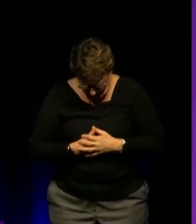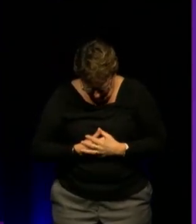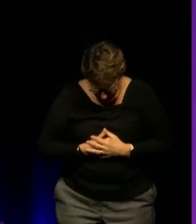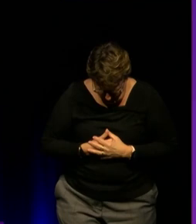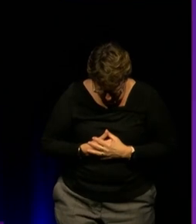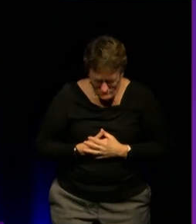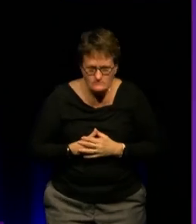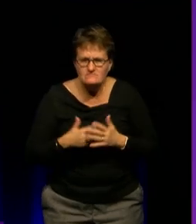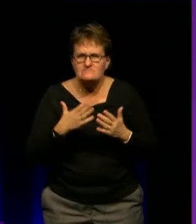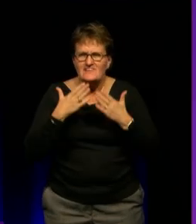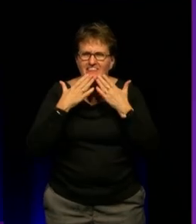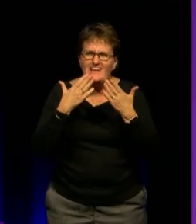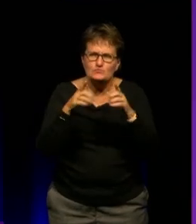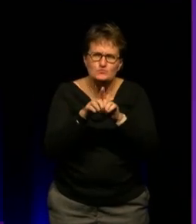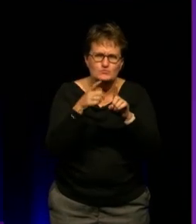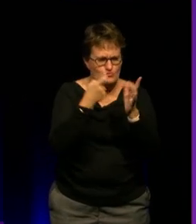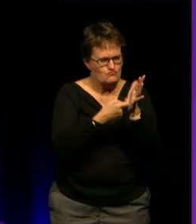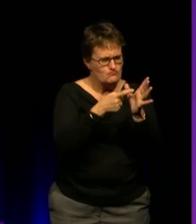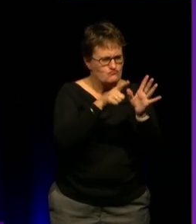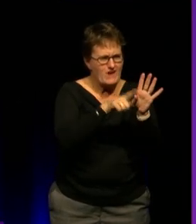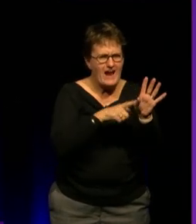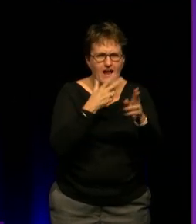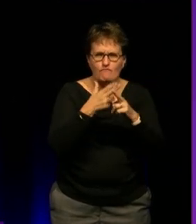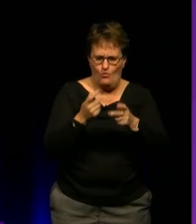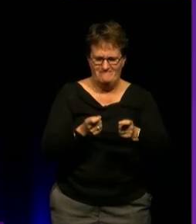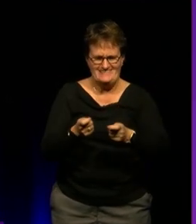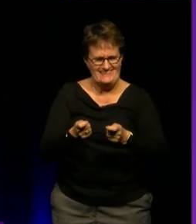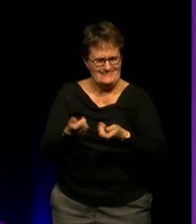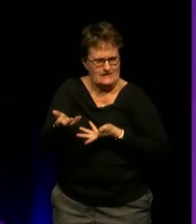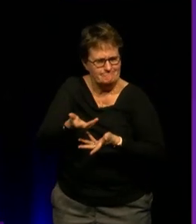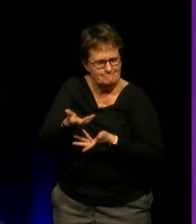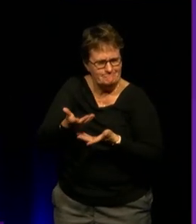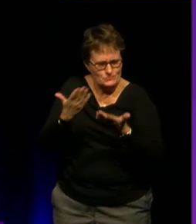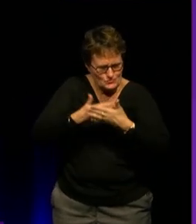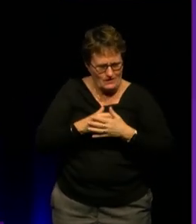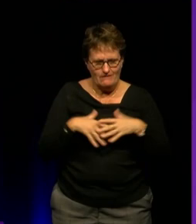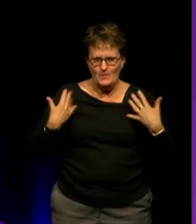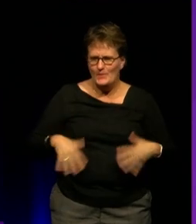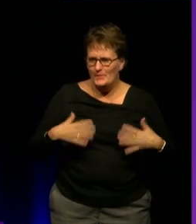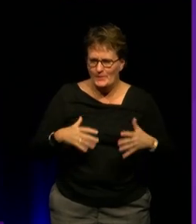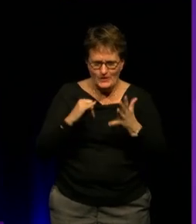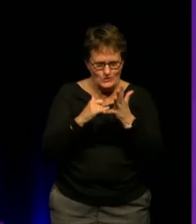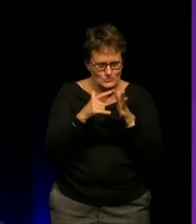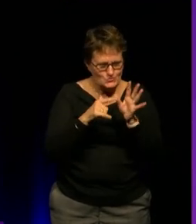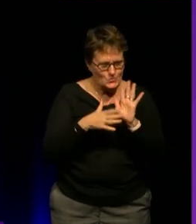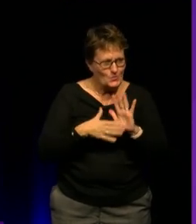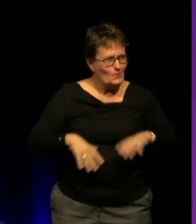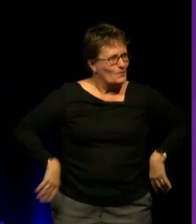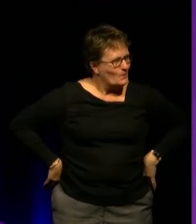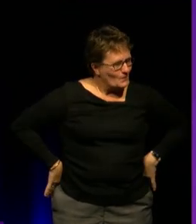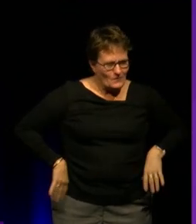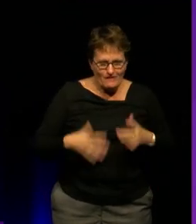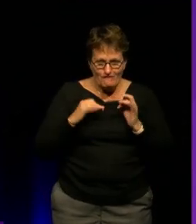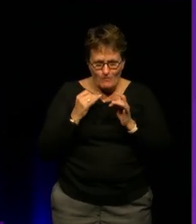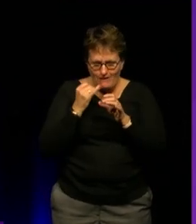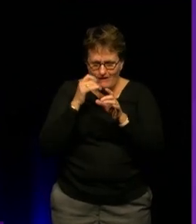And thanks also, Ray, for your facilitation of the conversation this evening. Wow, Sean, from a medical